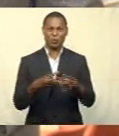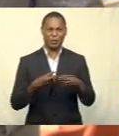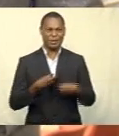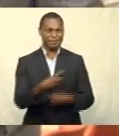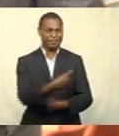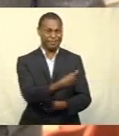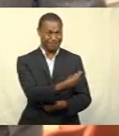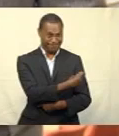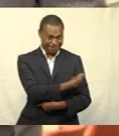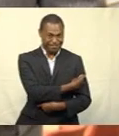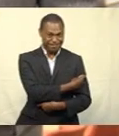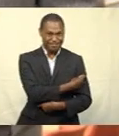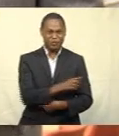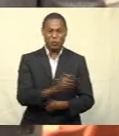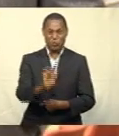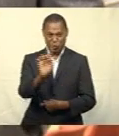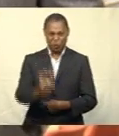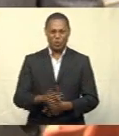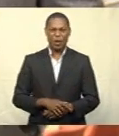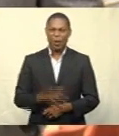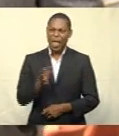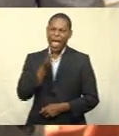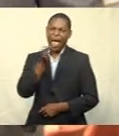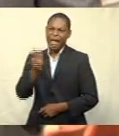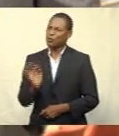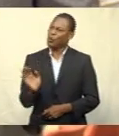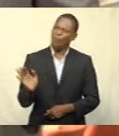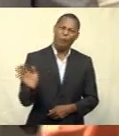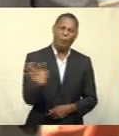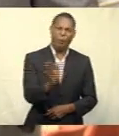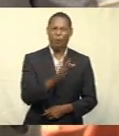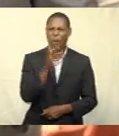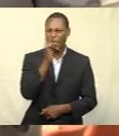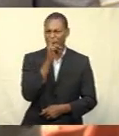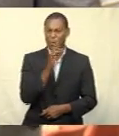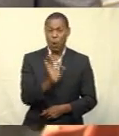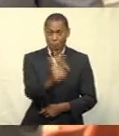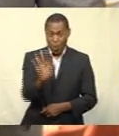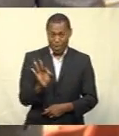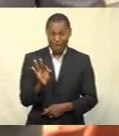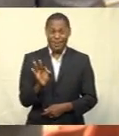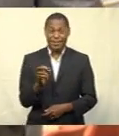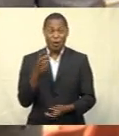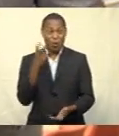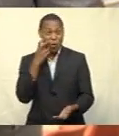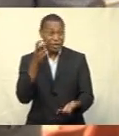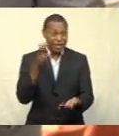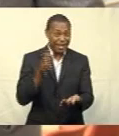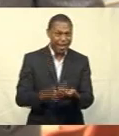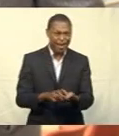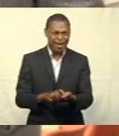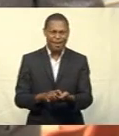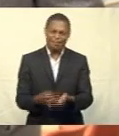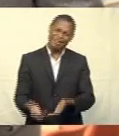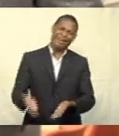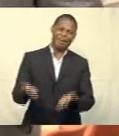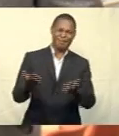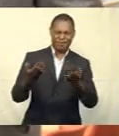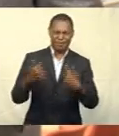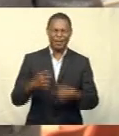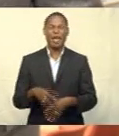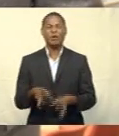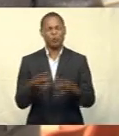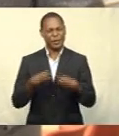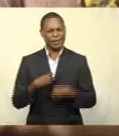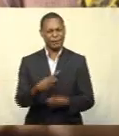UN resident coordinator calling on all eligible Fijians who haven't registered yet to come on down and register and receive the COVID-19 jabs